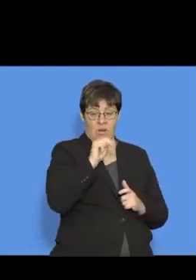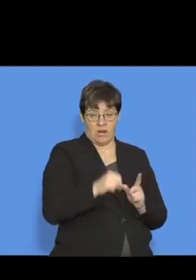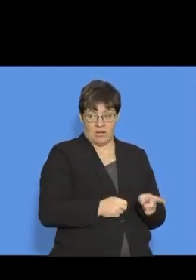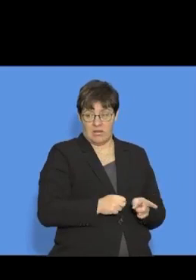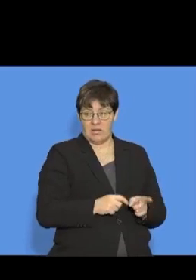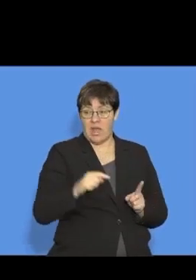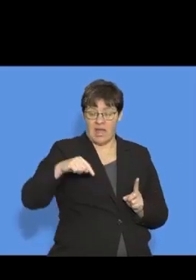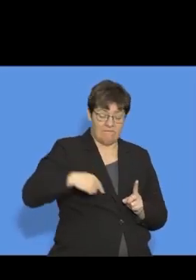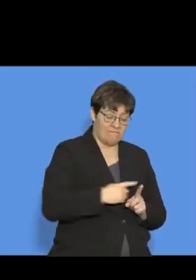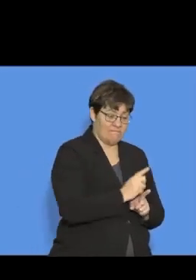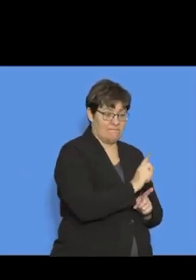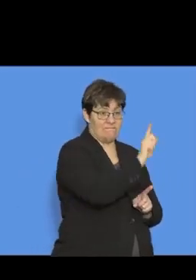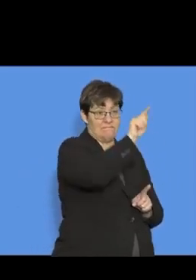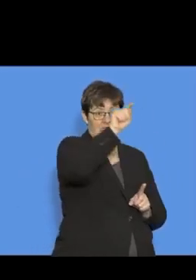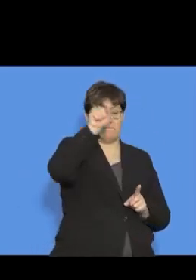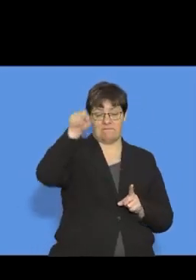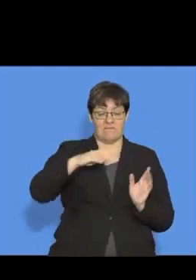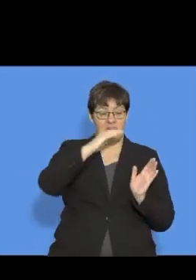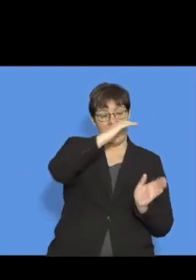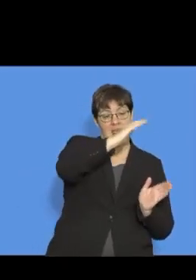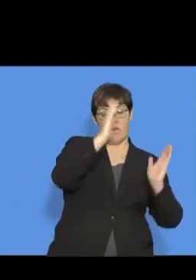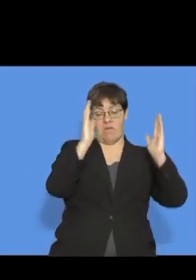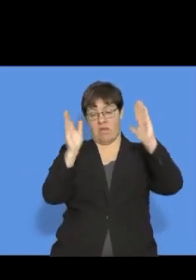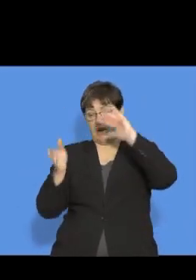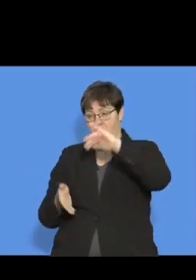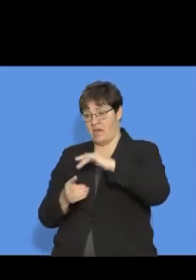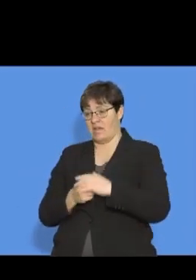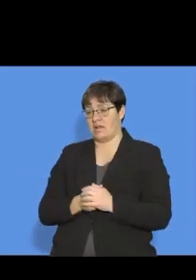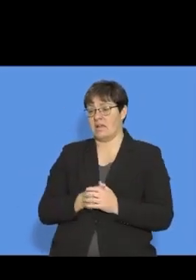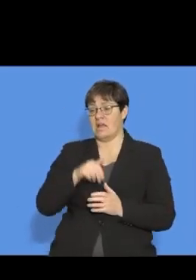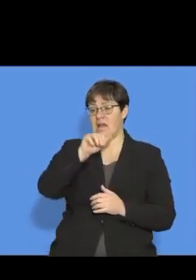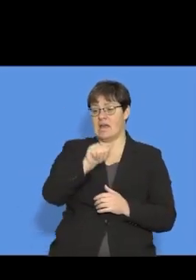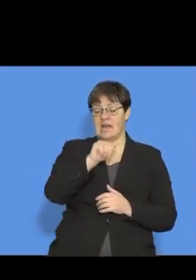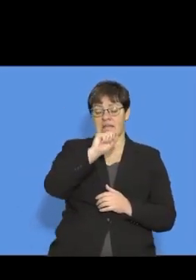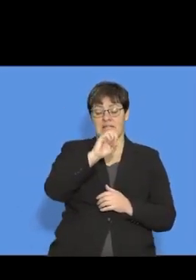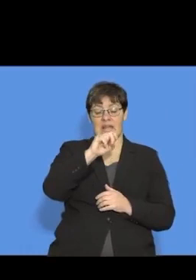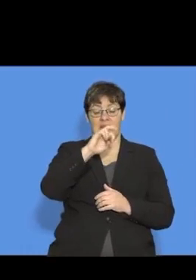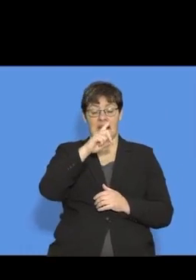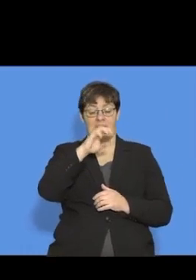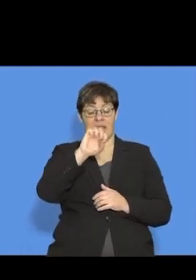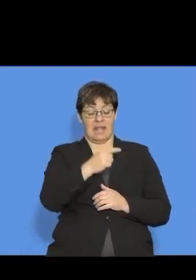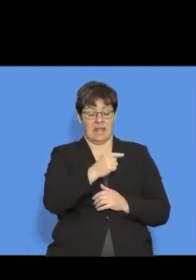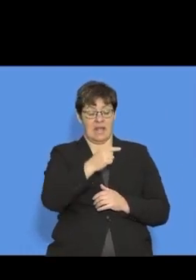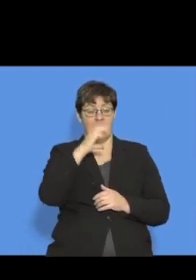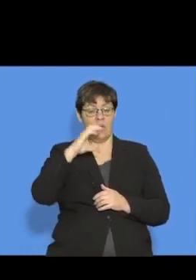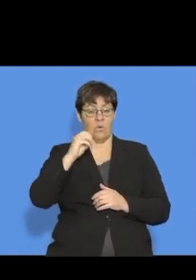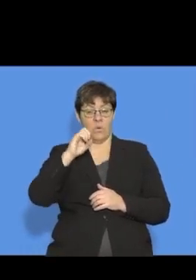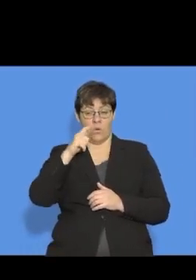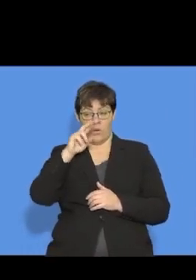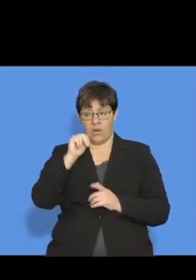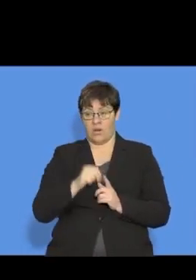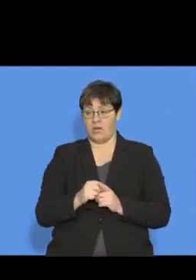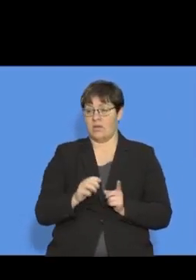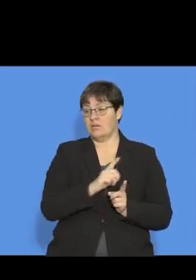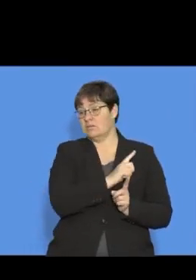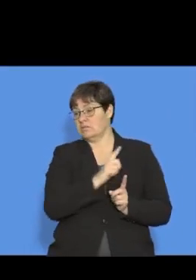large intestine is made up of different areas, and we call that the ascending colon. Again, that's the part that moves up.